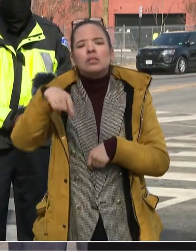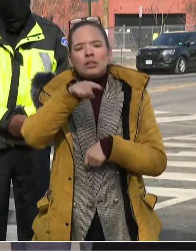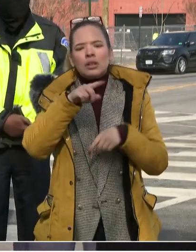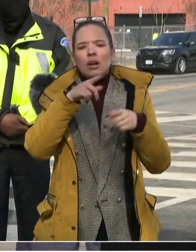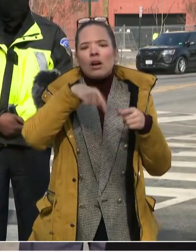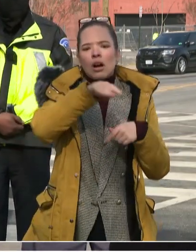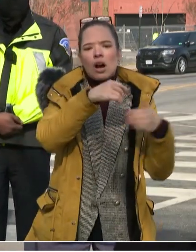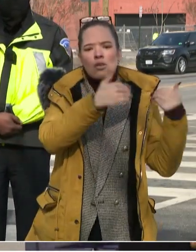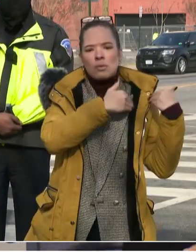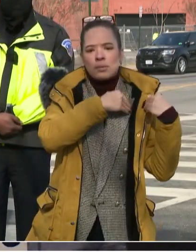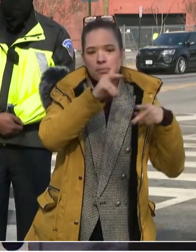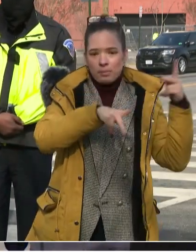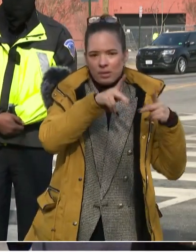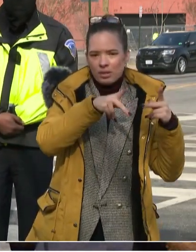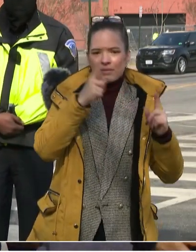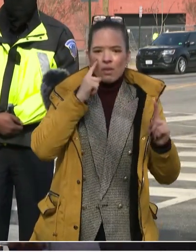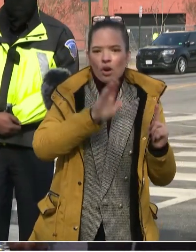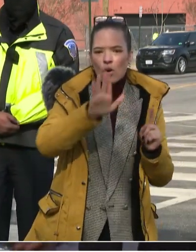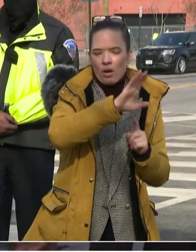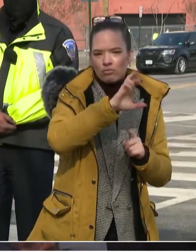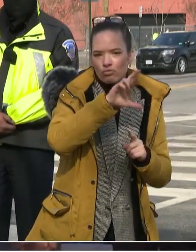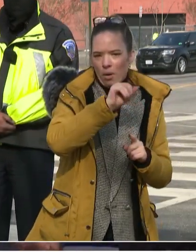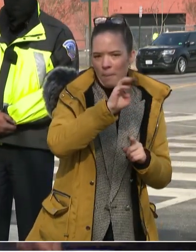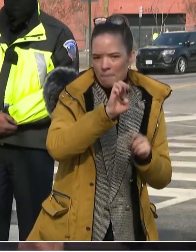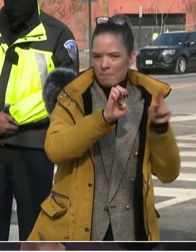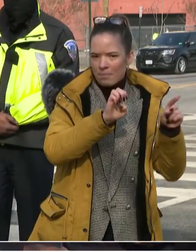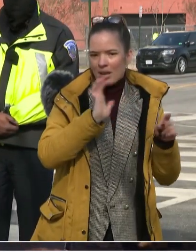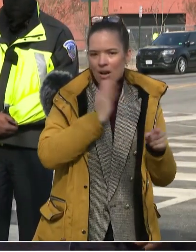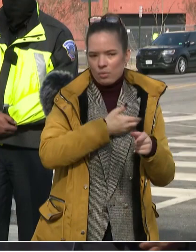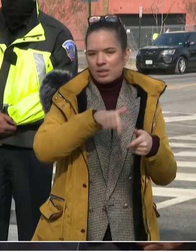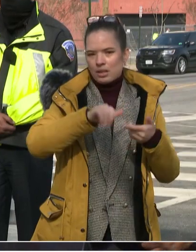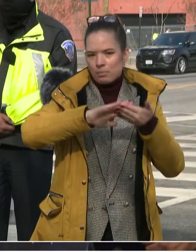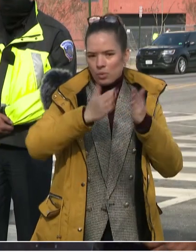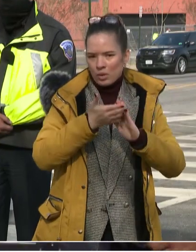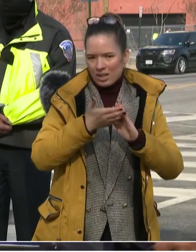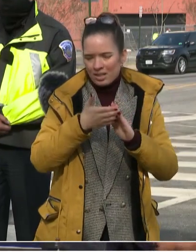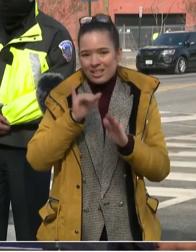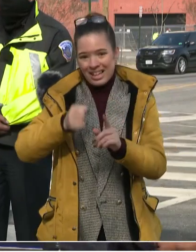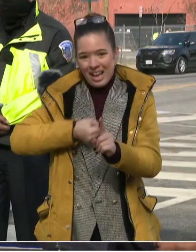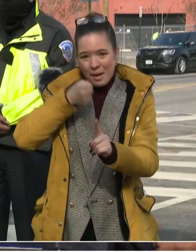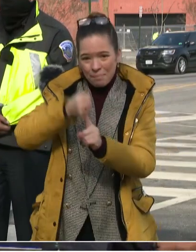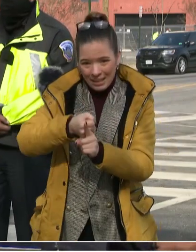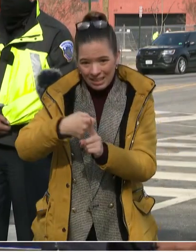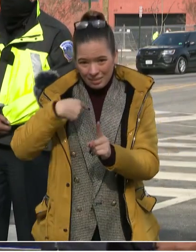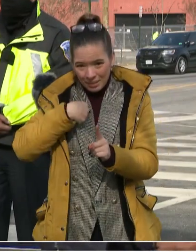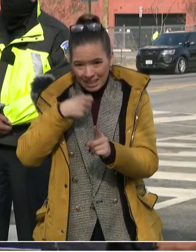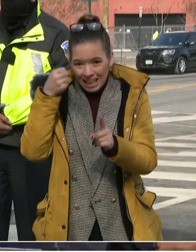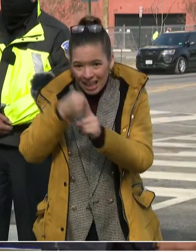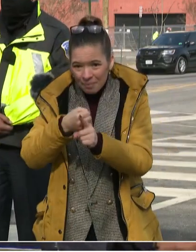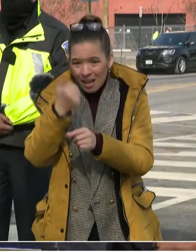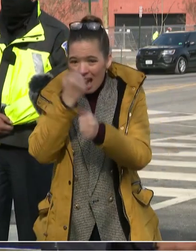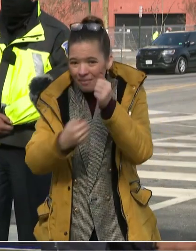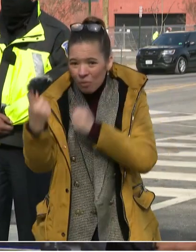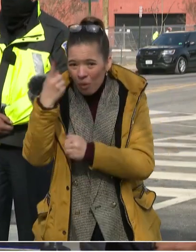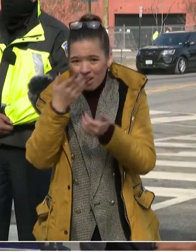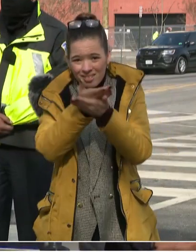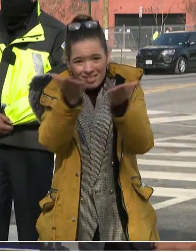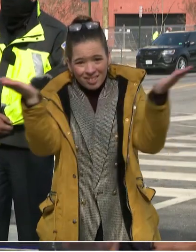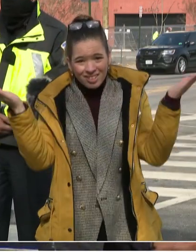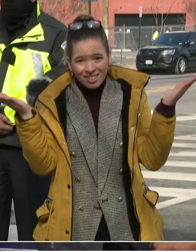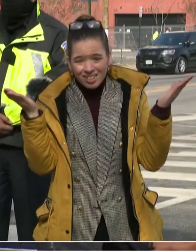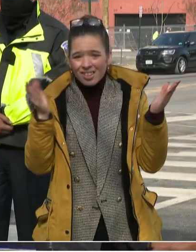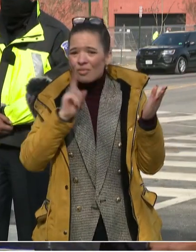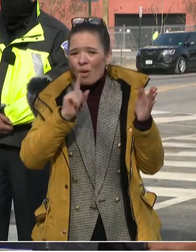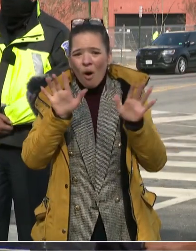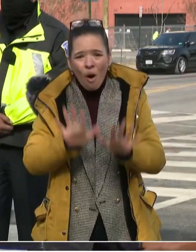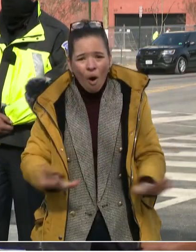actions that they are committing in our communities. That impact me, it impacts everyone that's up here, and it impacts all of you and all of